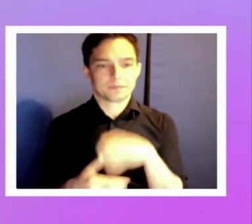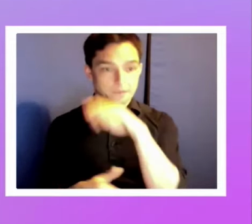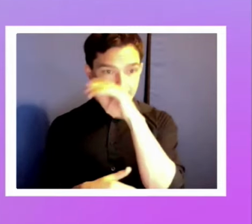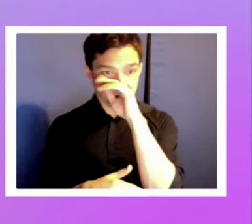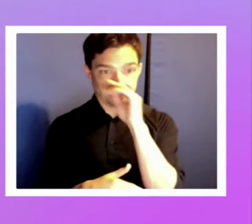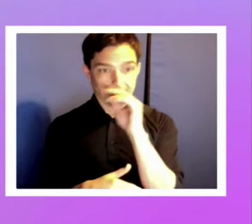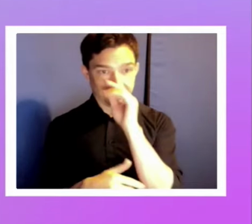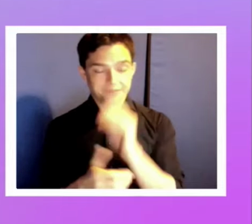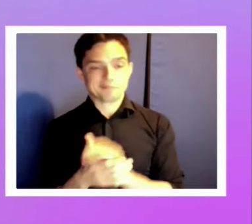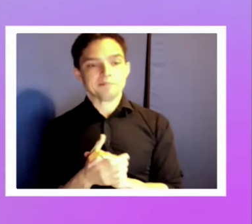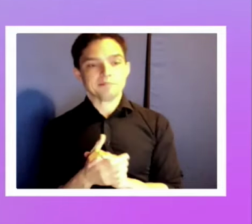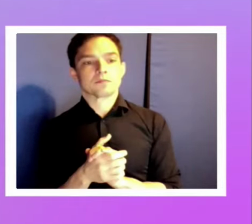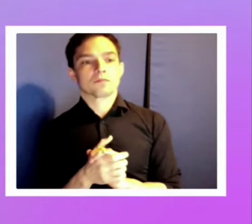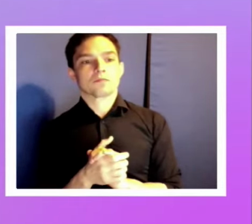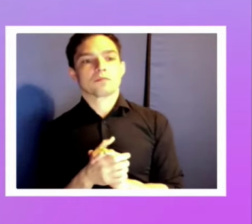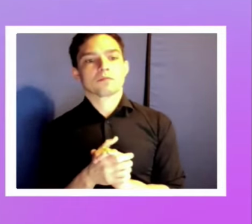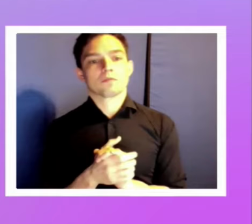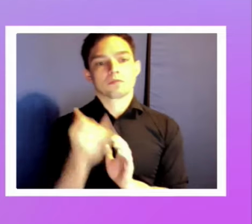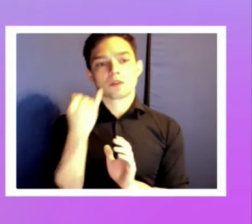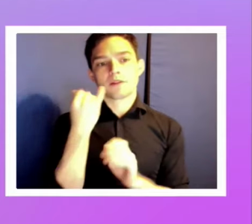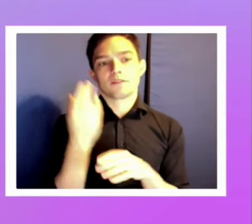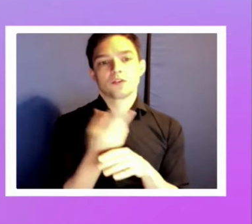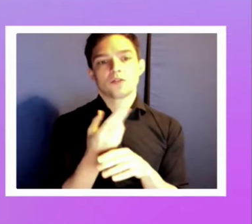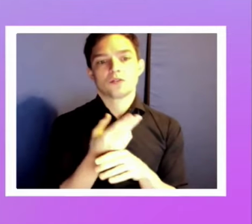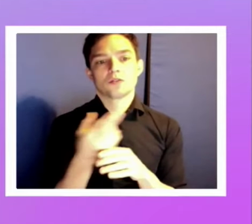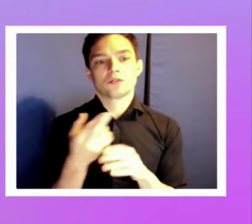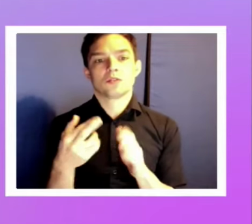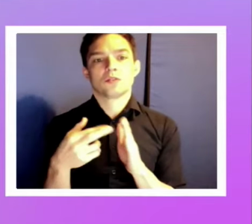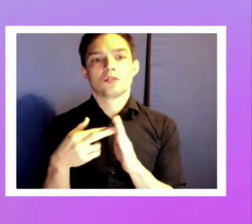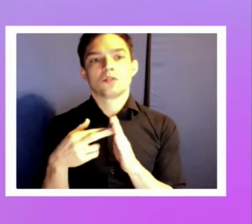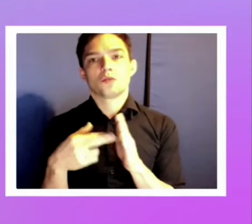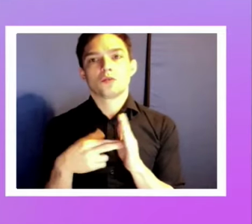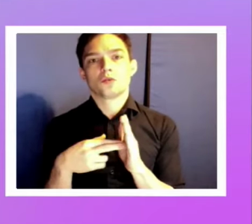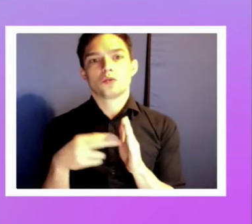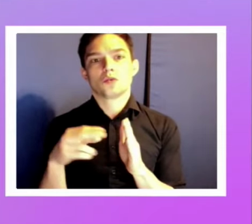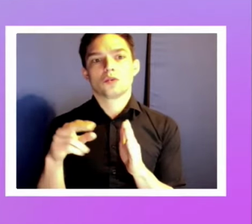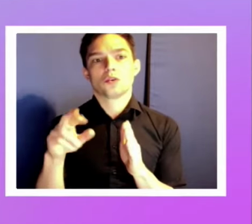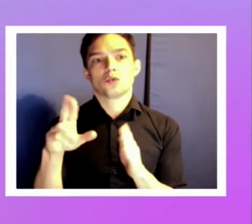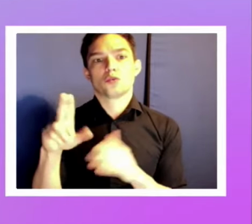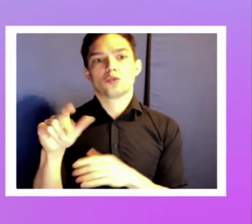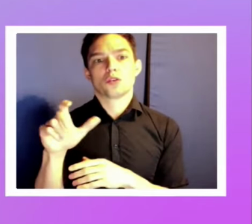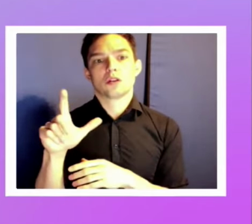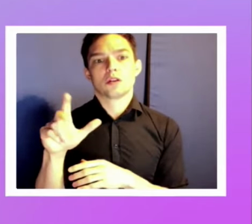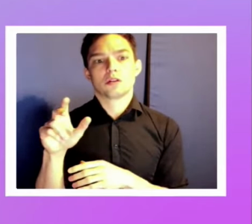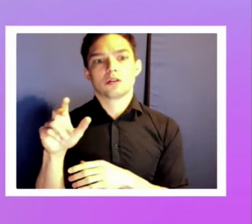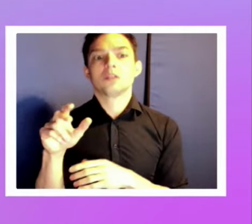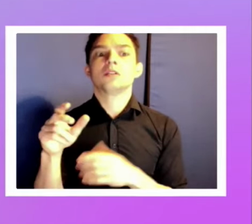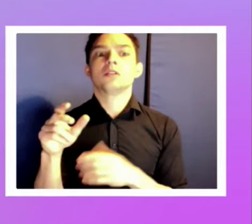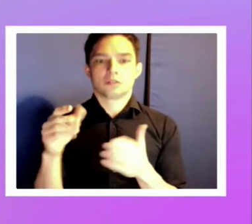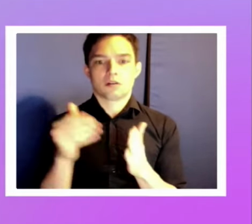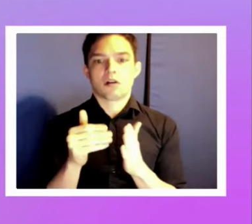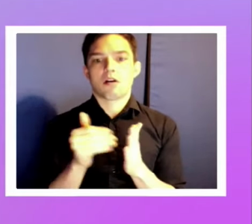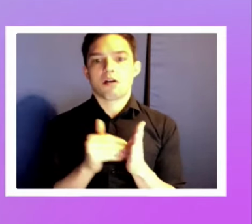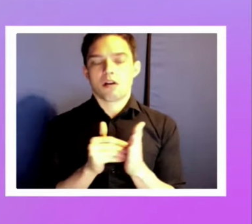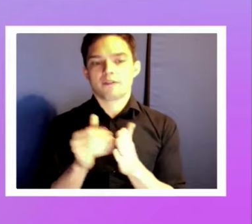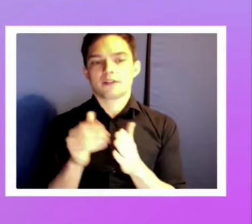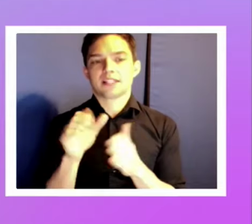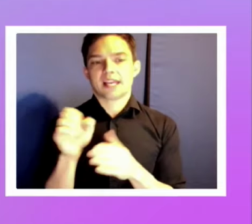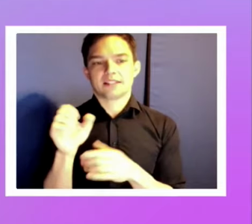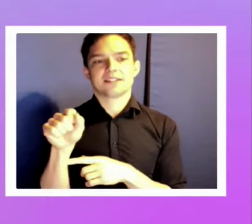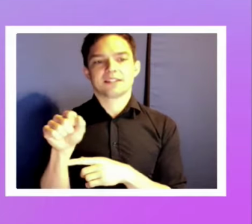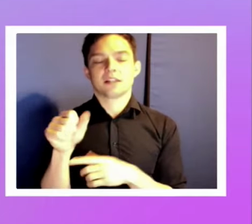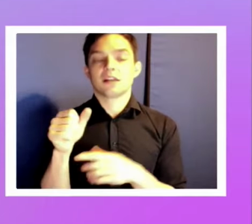If you're using rule none or rule presentation, it may not. Almost all other cases, yes, it does. There's various reasons,